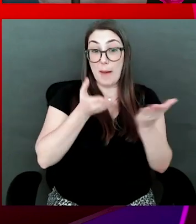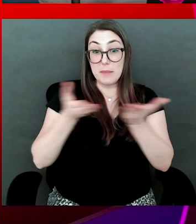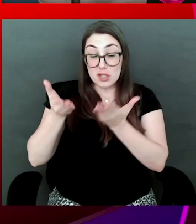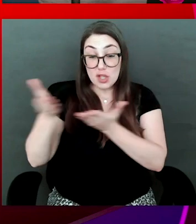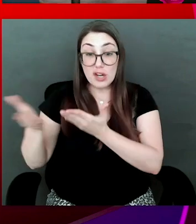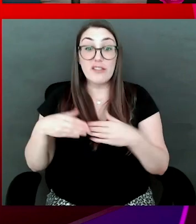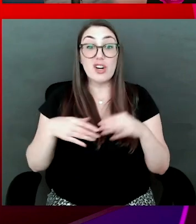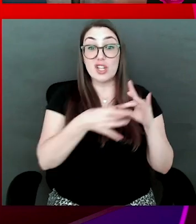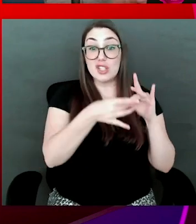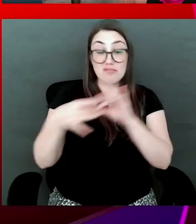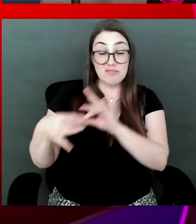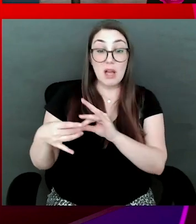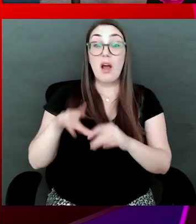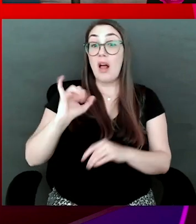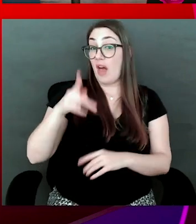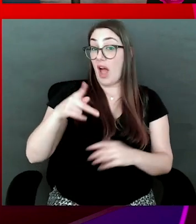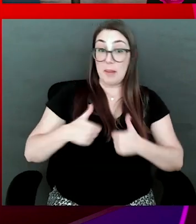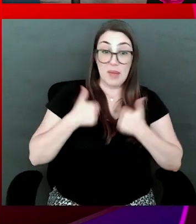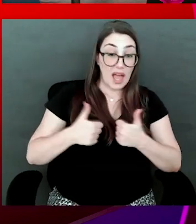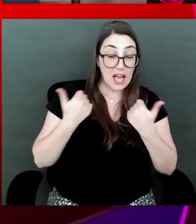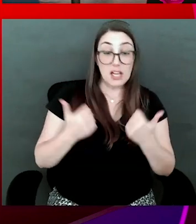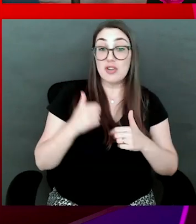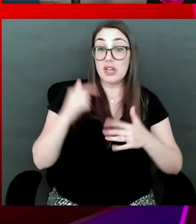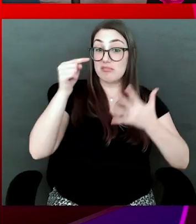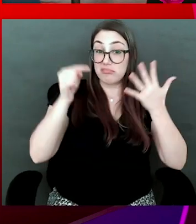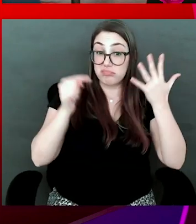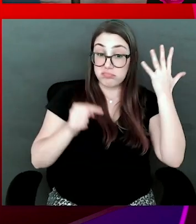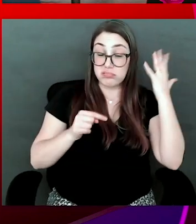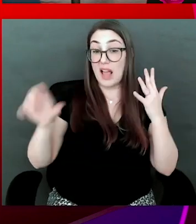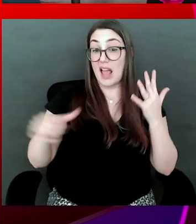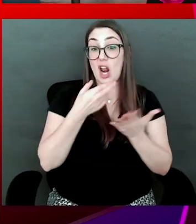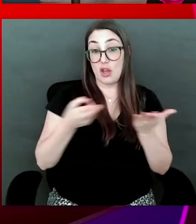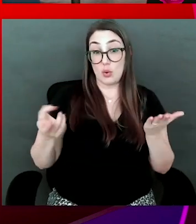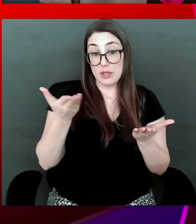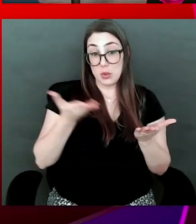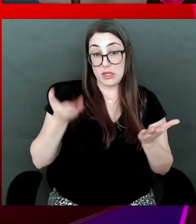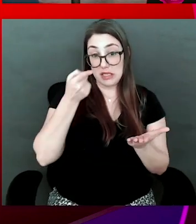You get the IP address and all the sort of ARNs and other resources here.